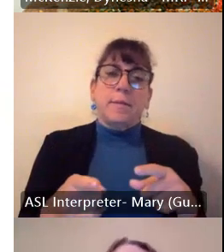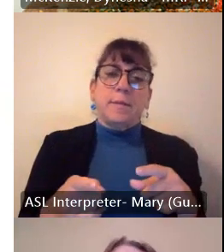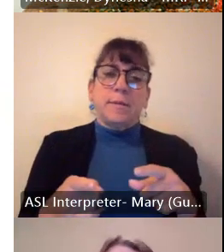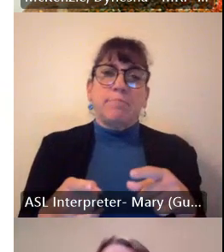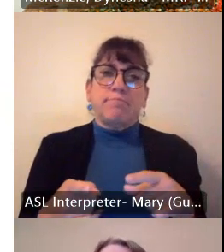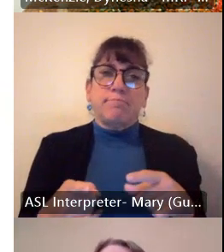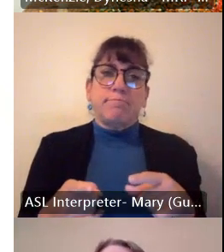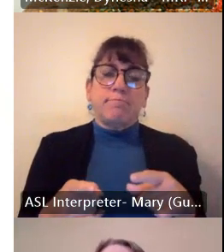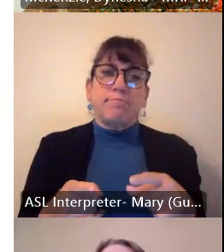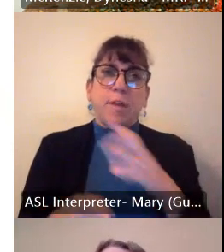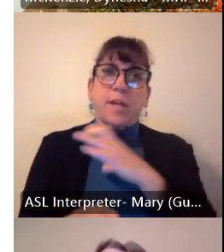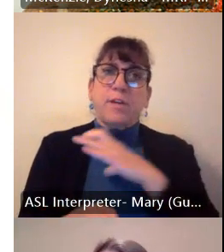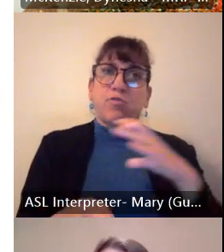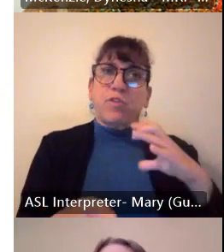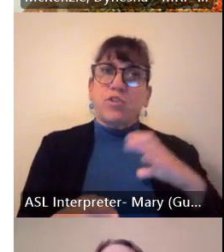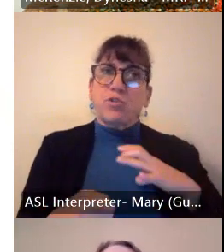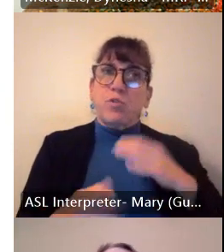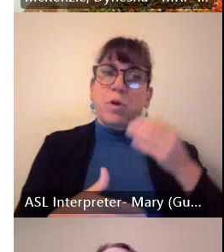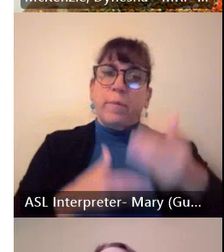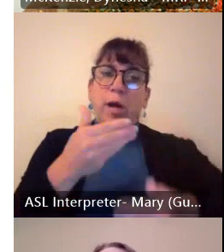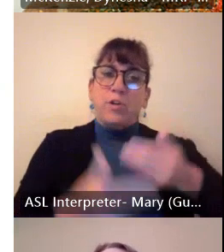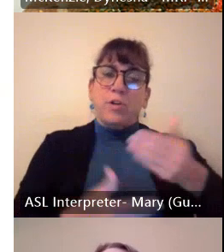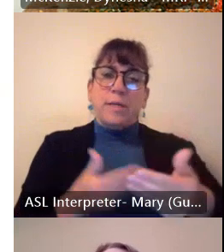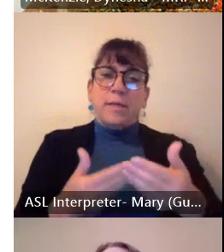through the congressional process and enactment.